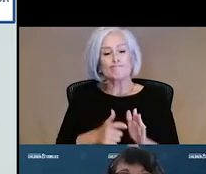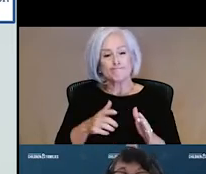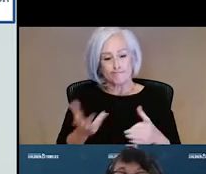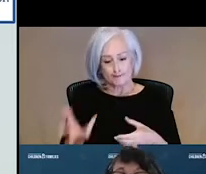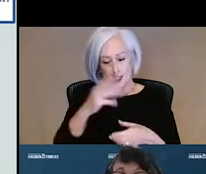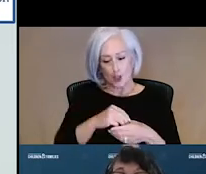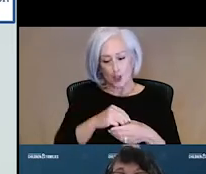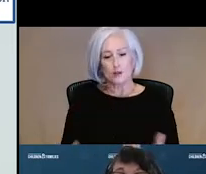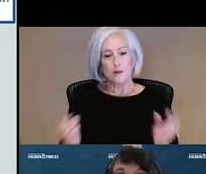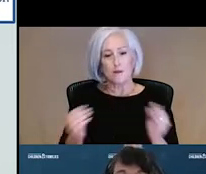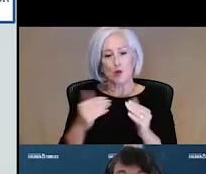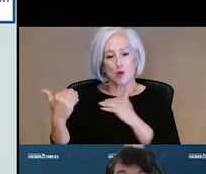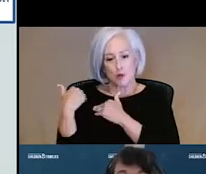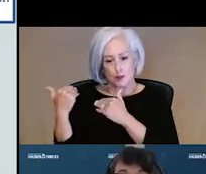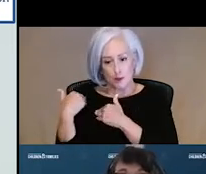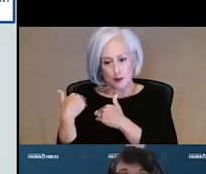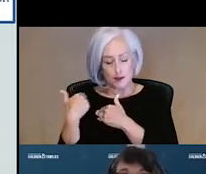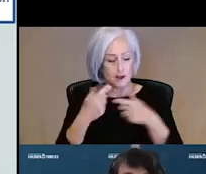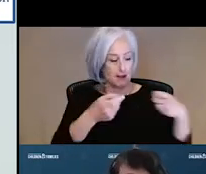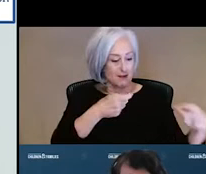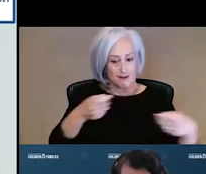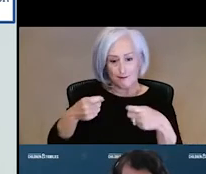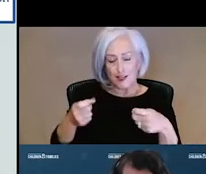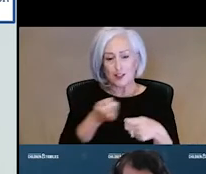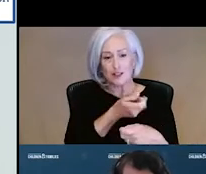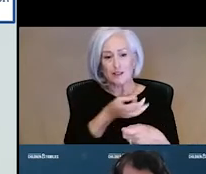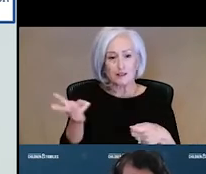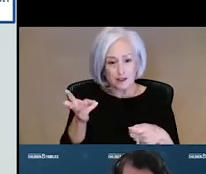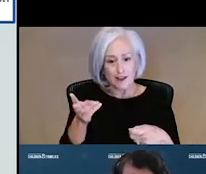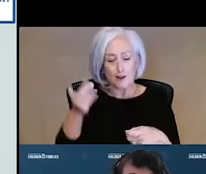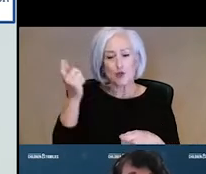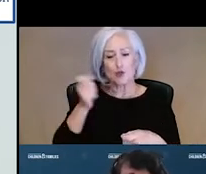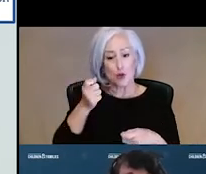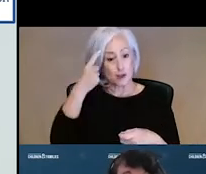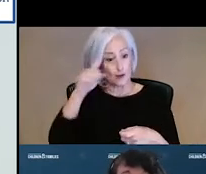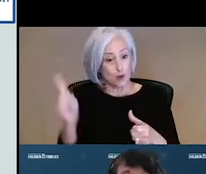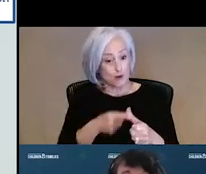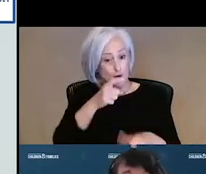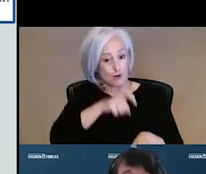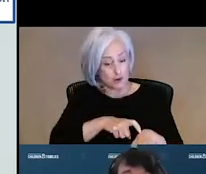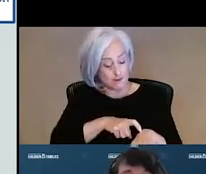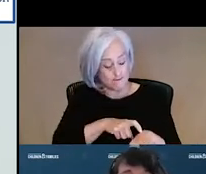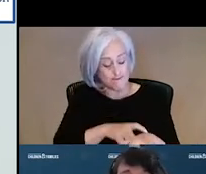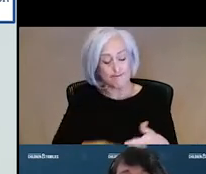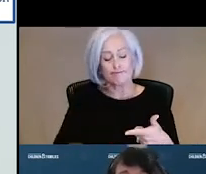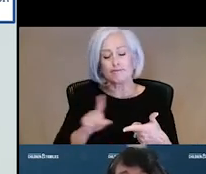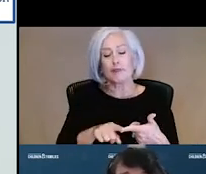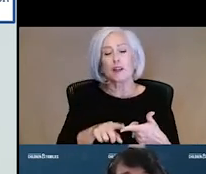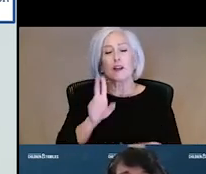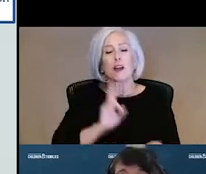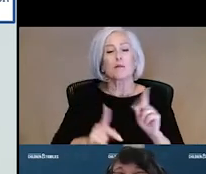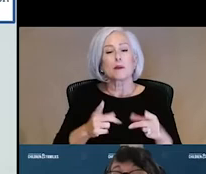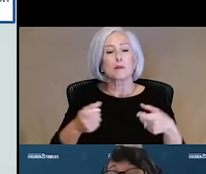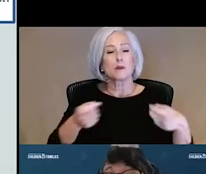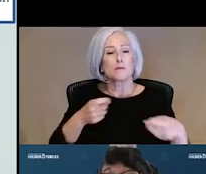those who may be managing multiple FVPSA grants for the first time, and those who are managing multiple FVPSA